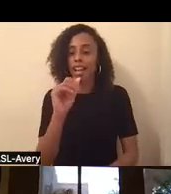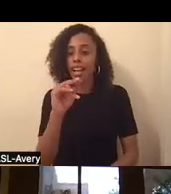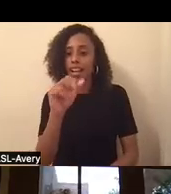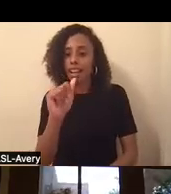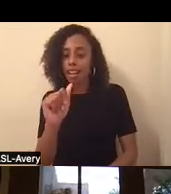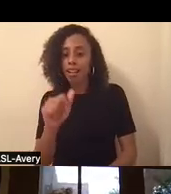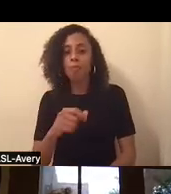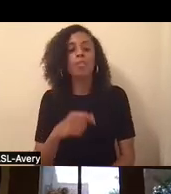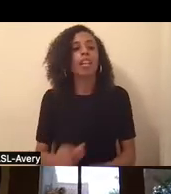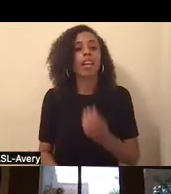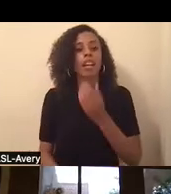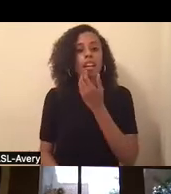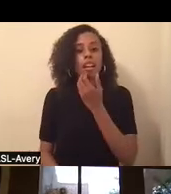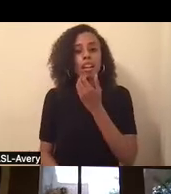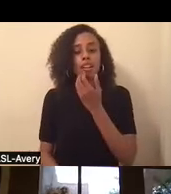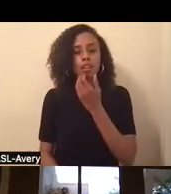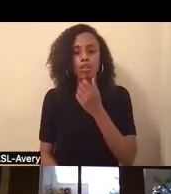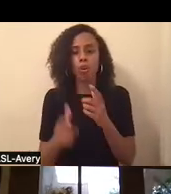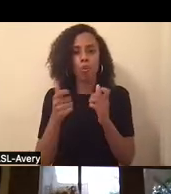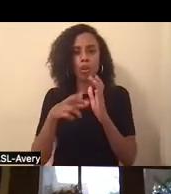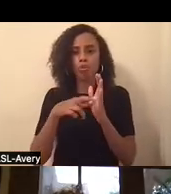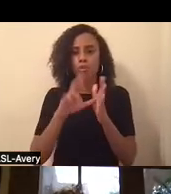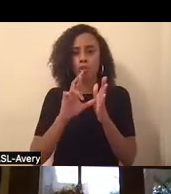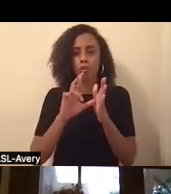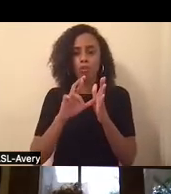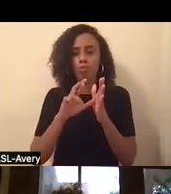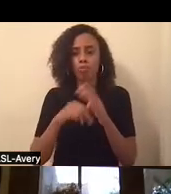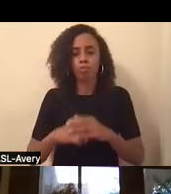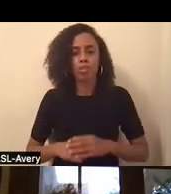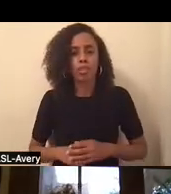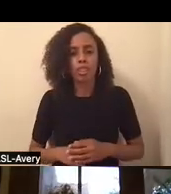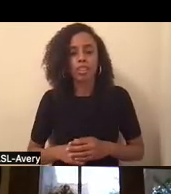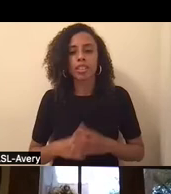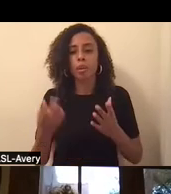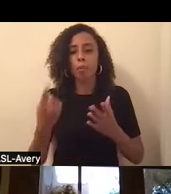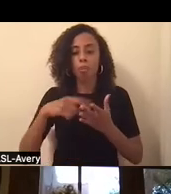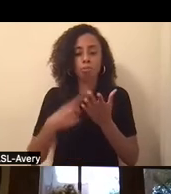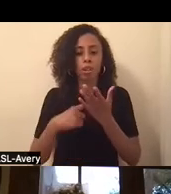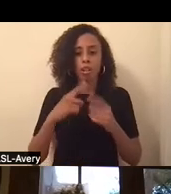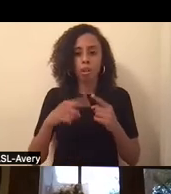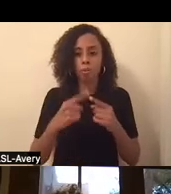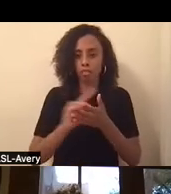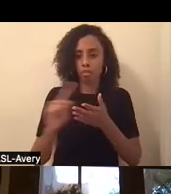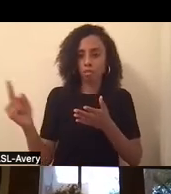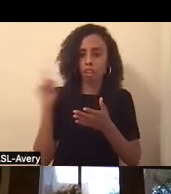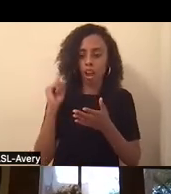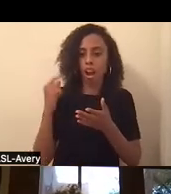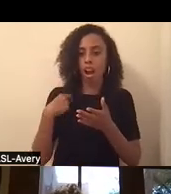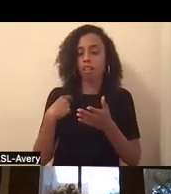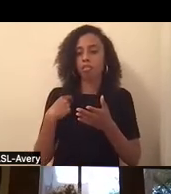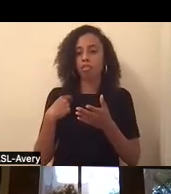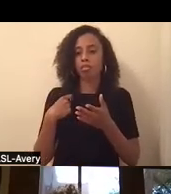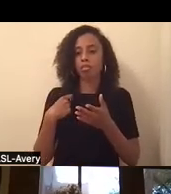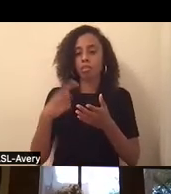So just in our quick review, what we talked about last week, we just went through the first